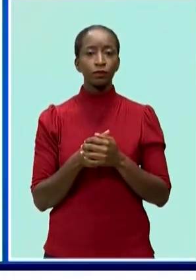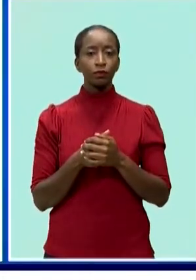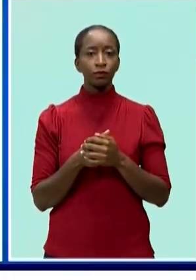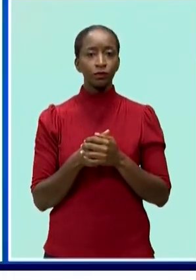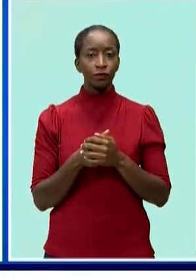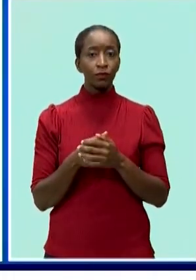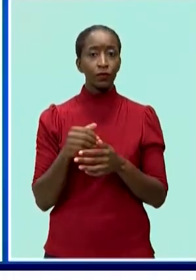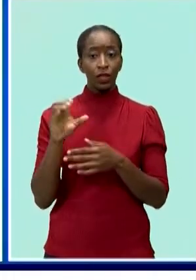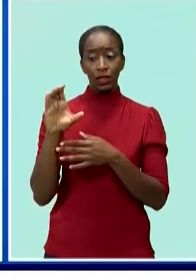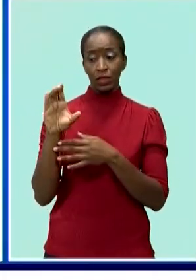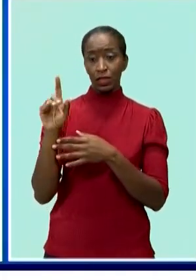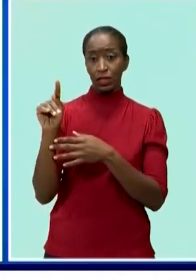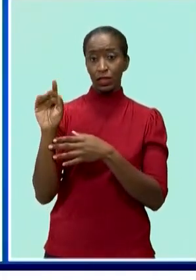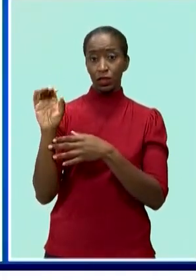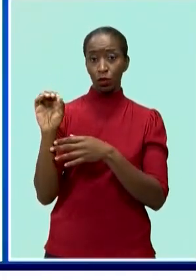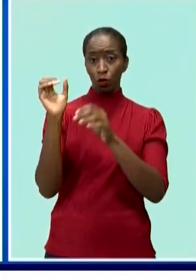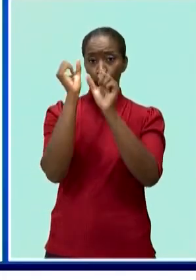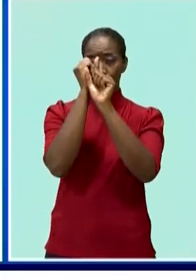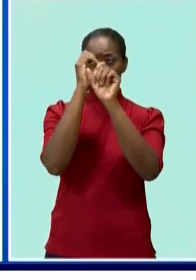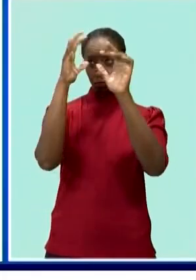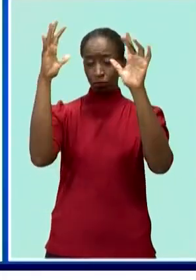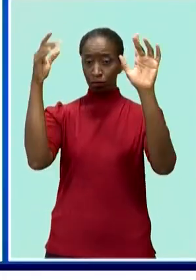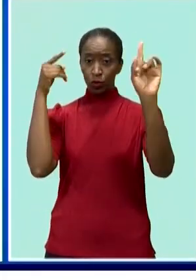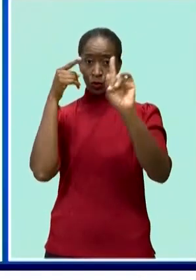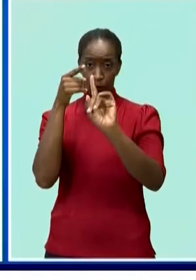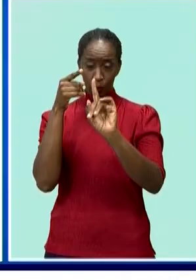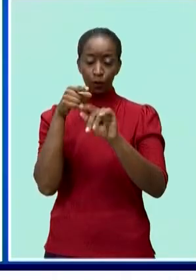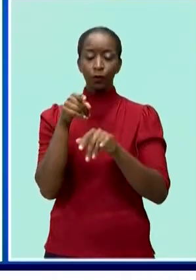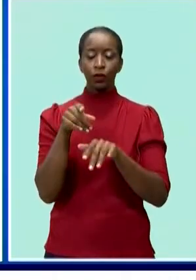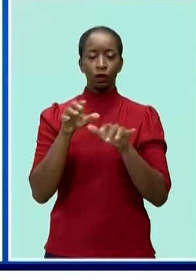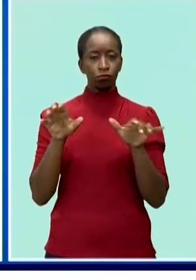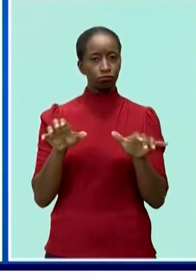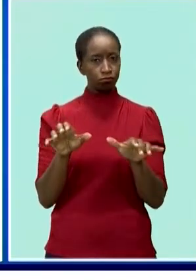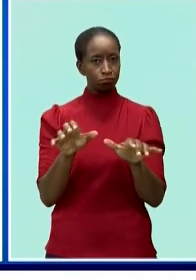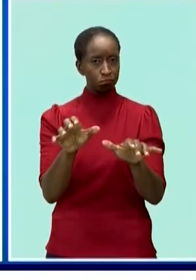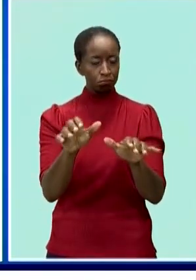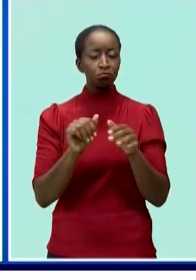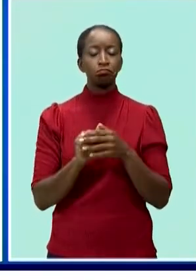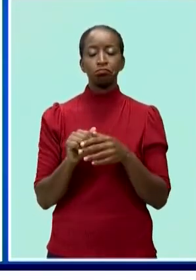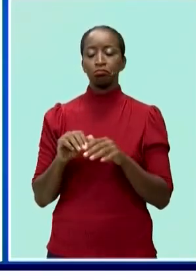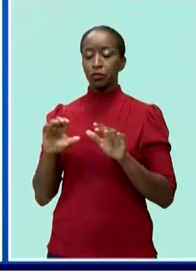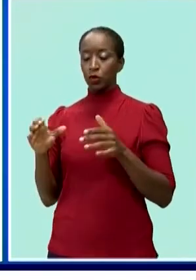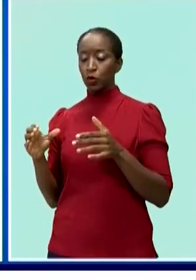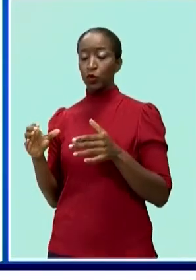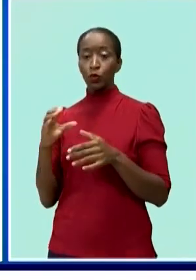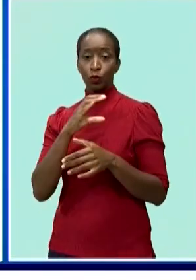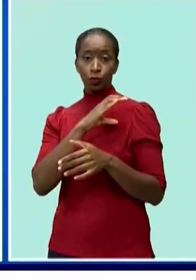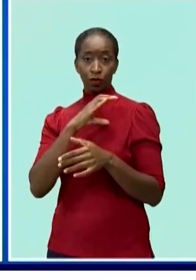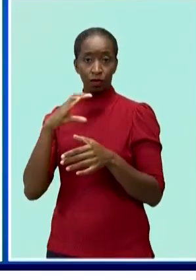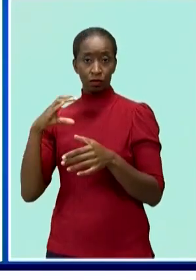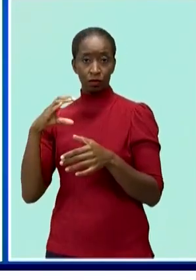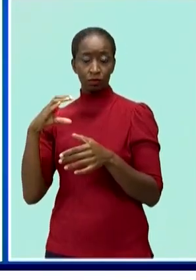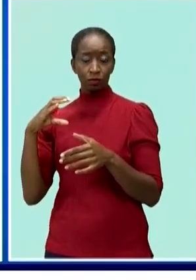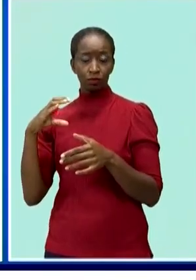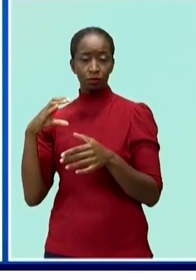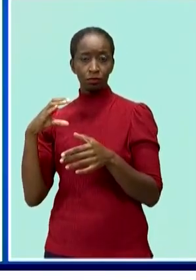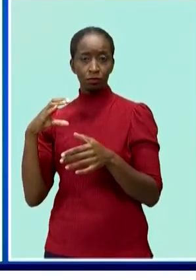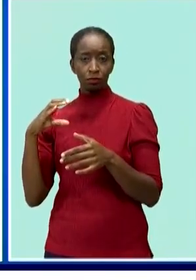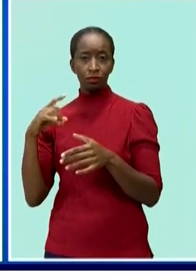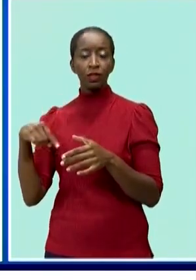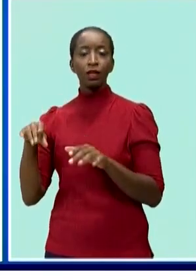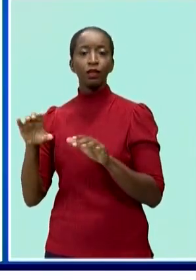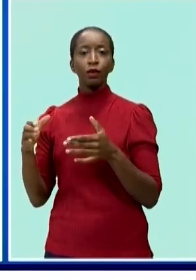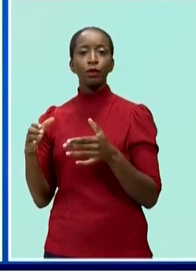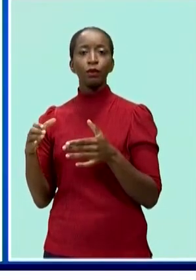the vision of the organization based on the strategic direction set by the Council of Ministers and Commissioners of Tourism and the